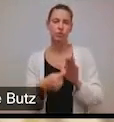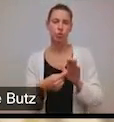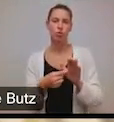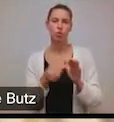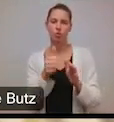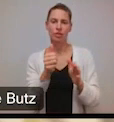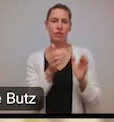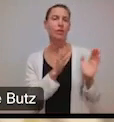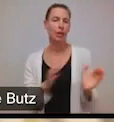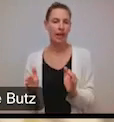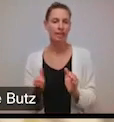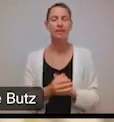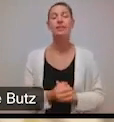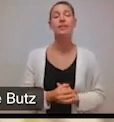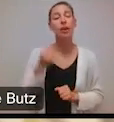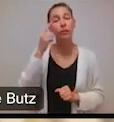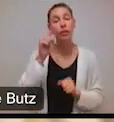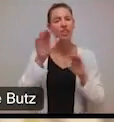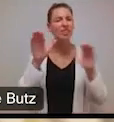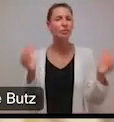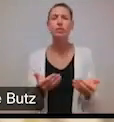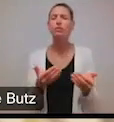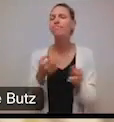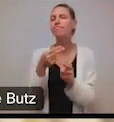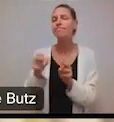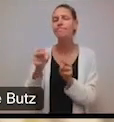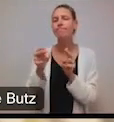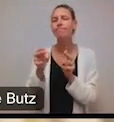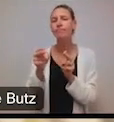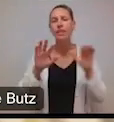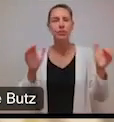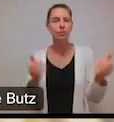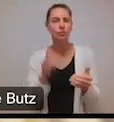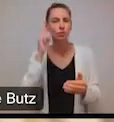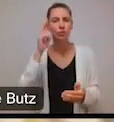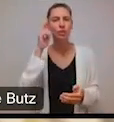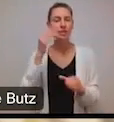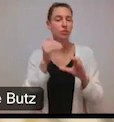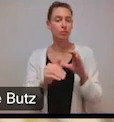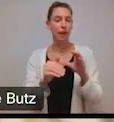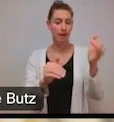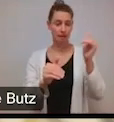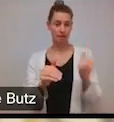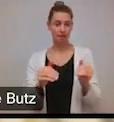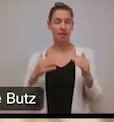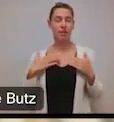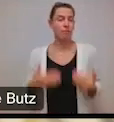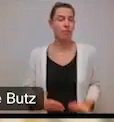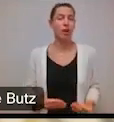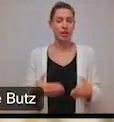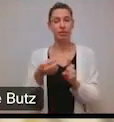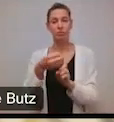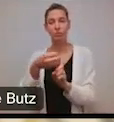So the introduction just really briefly introduces why you're emailing. The body gives a bit more information, elaborates a little